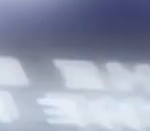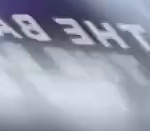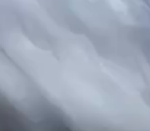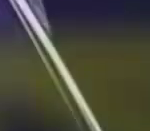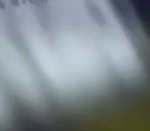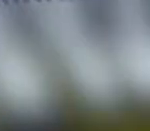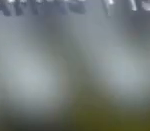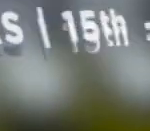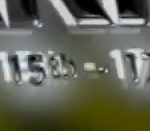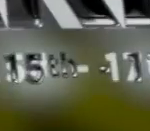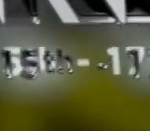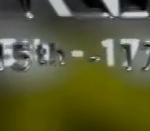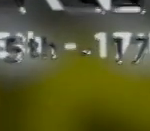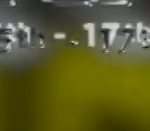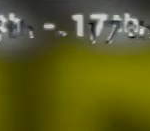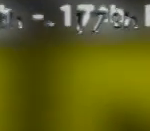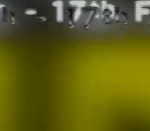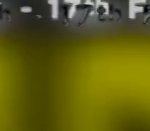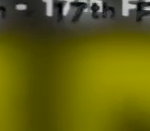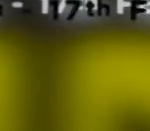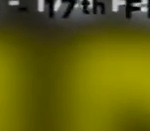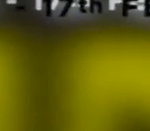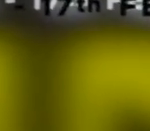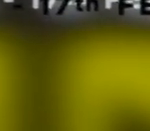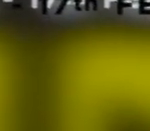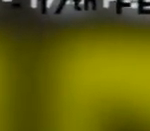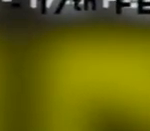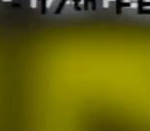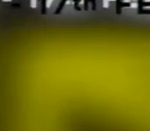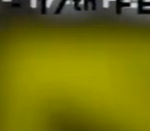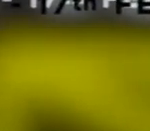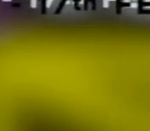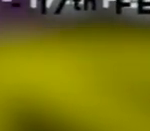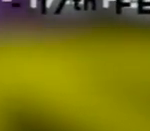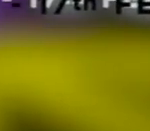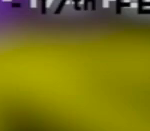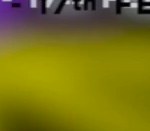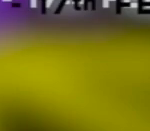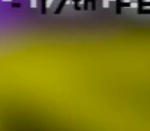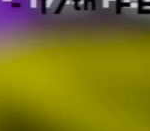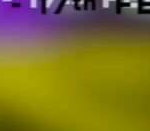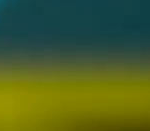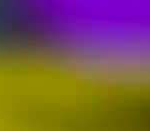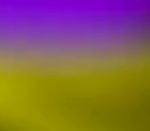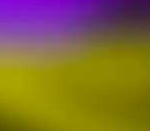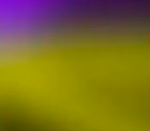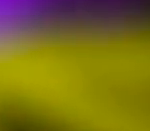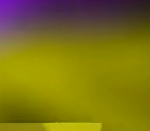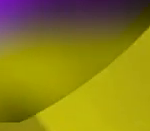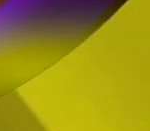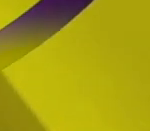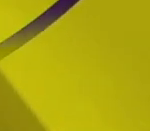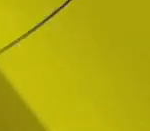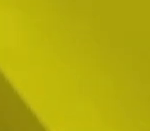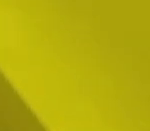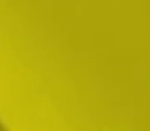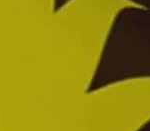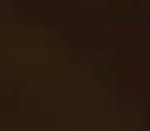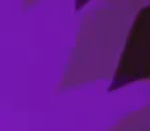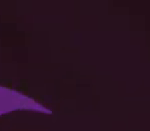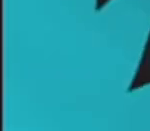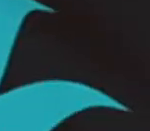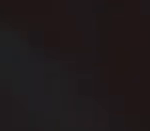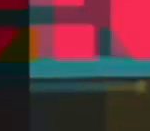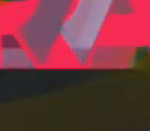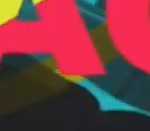The Bahamas hosts this year's regular meeting of heads of government, February 15th through 17th. Join the ZNS Network on Wednesday,